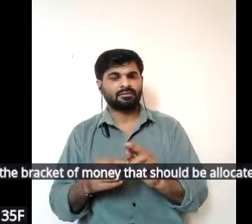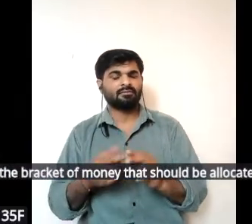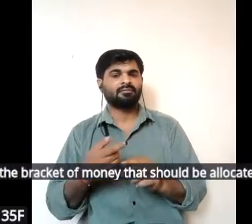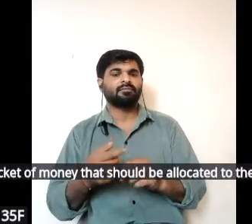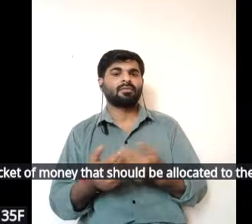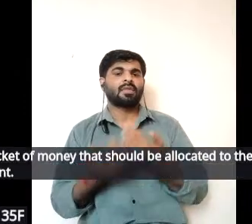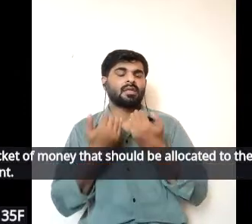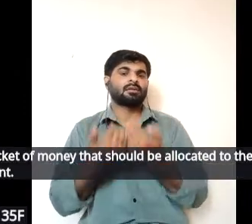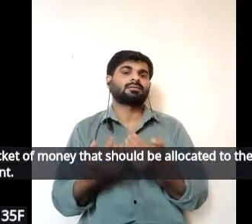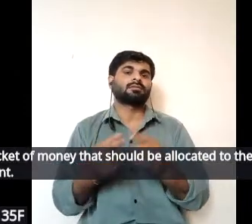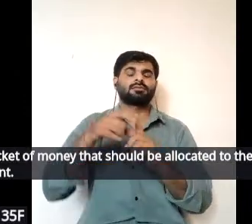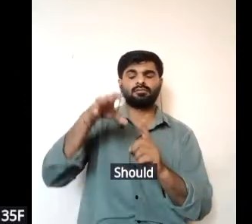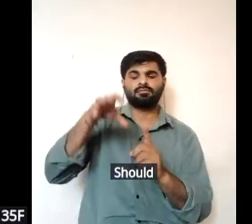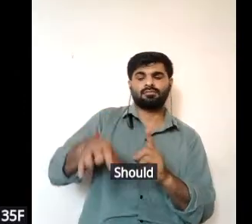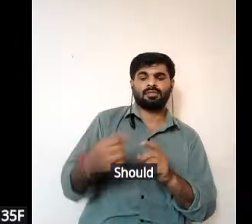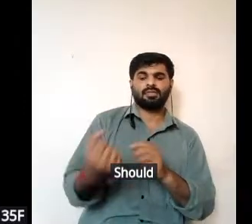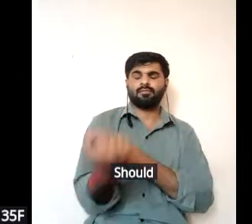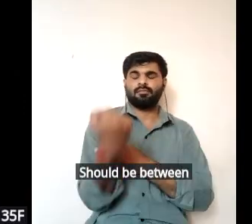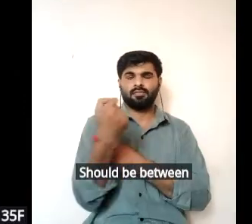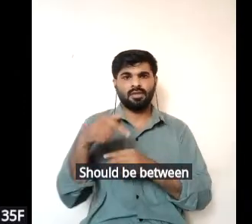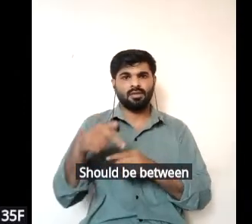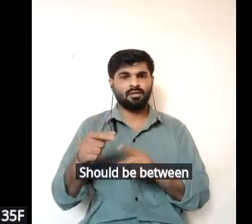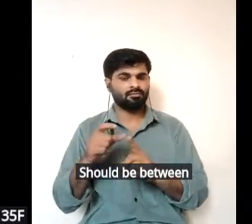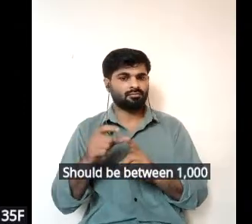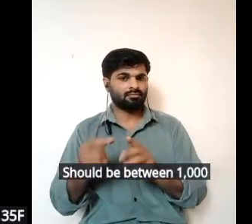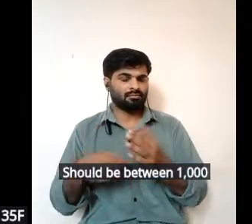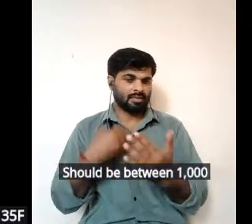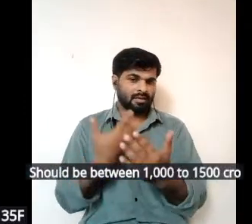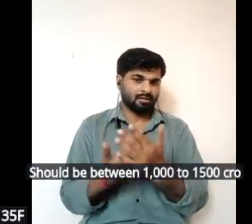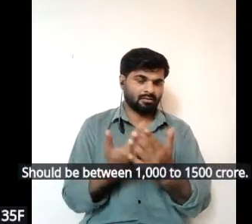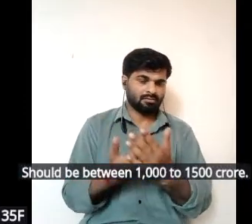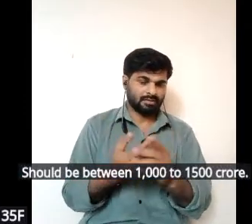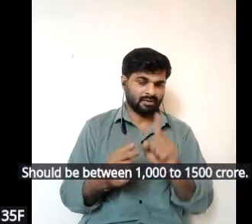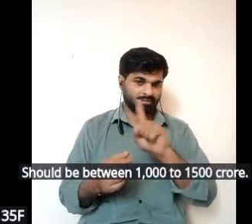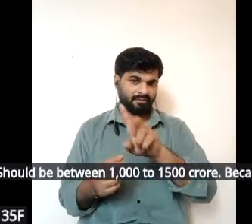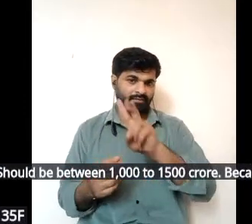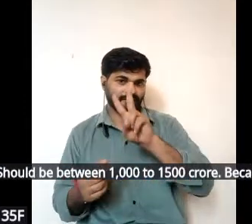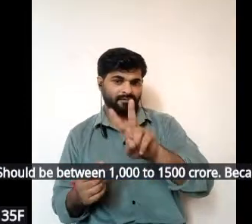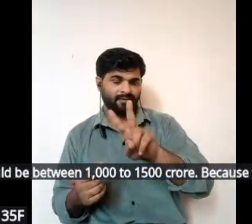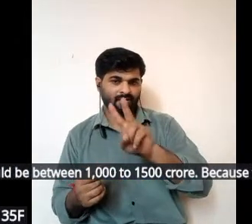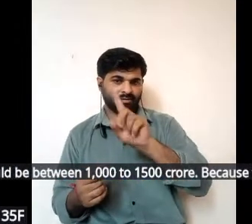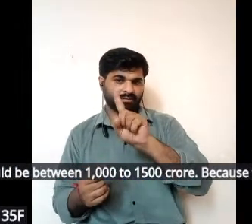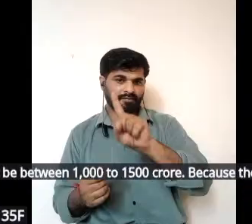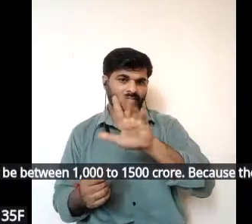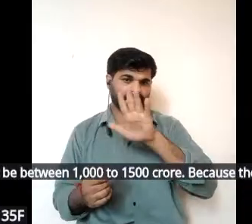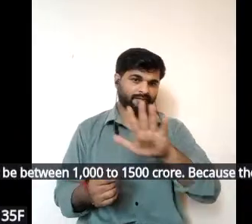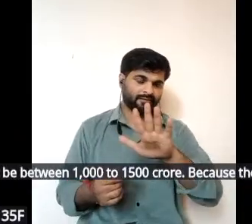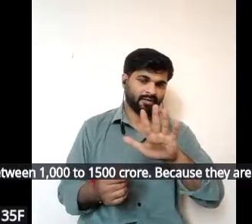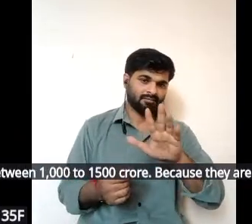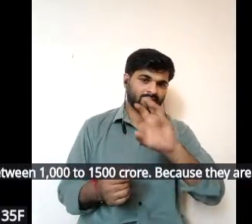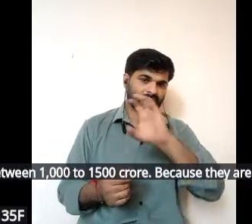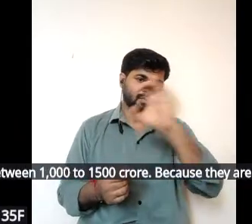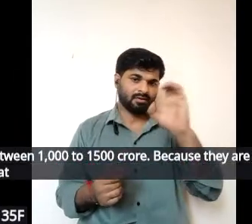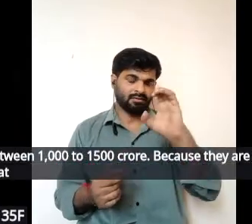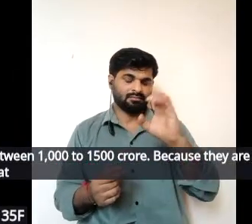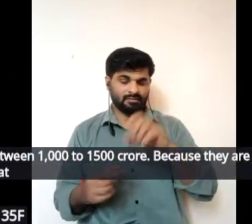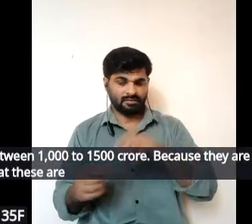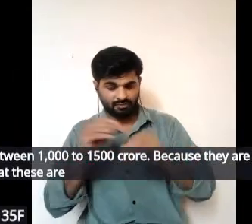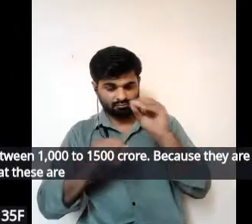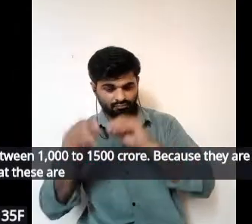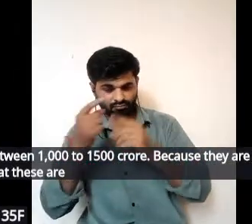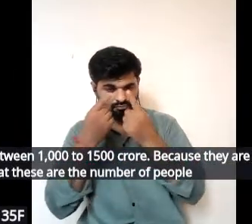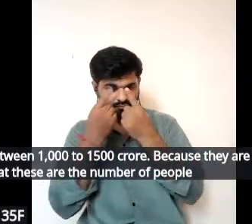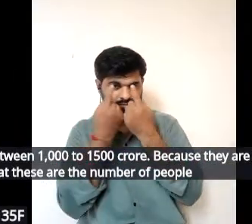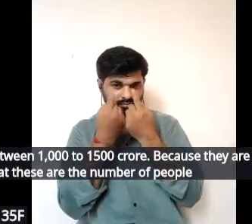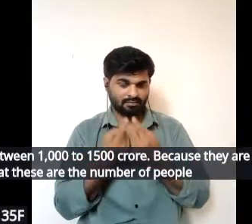Empowerment should be between 1,000 to 1,500 crore, because they are just they have calculated that these are the number of